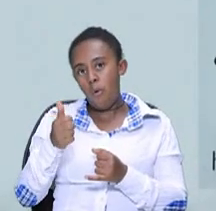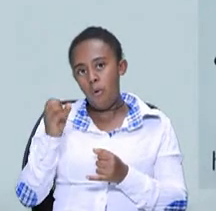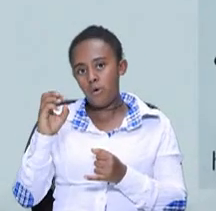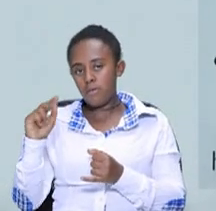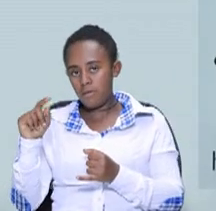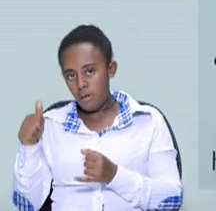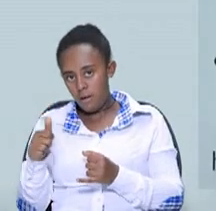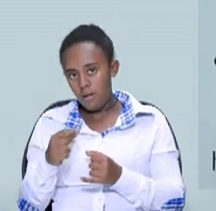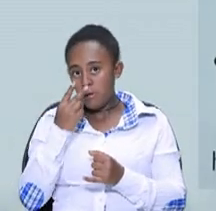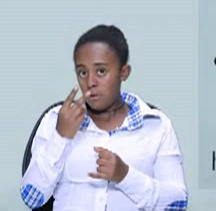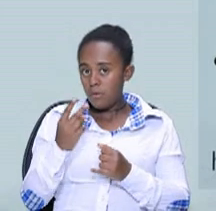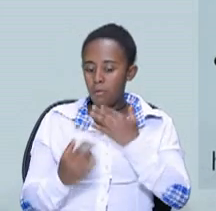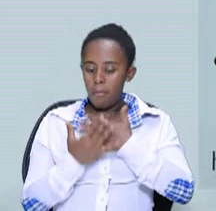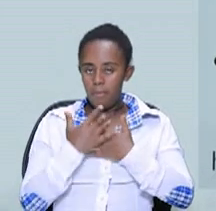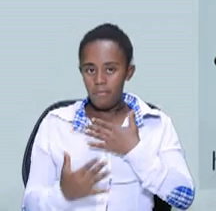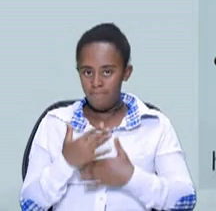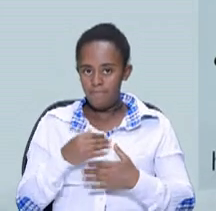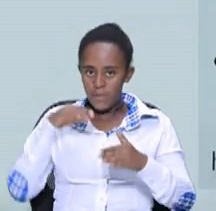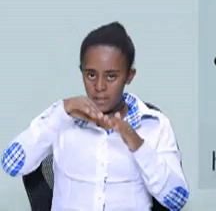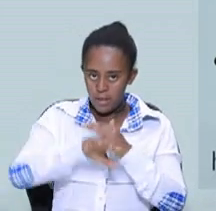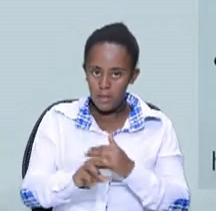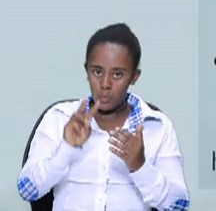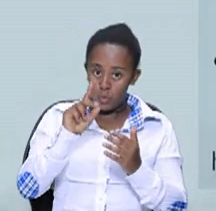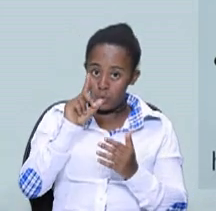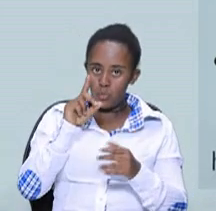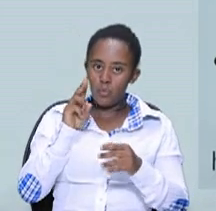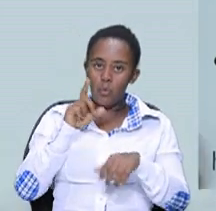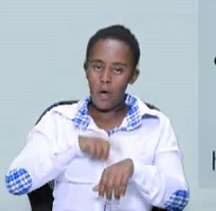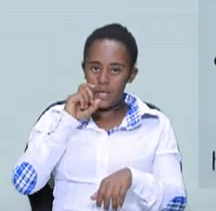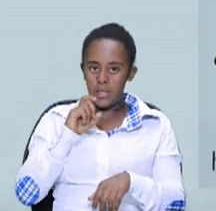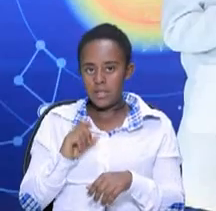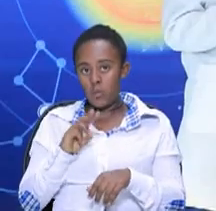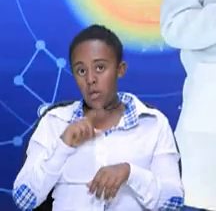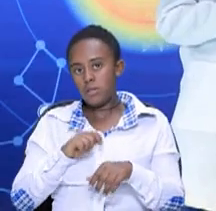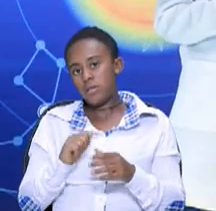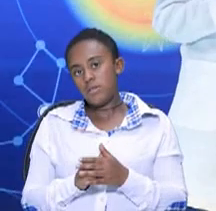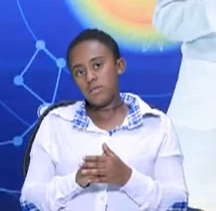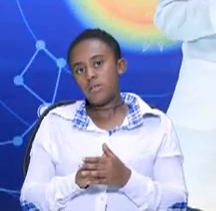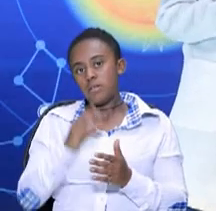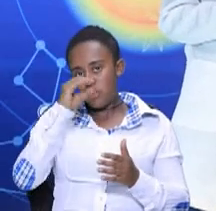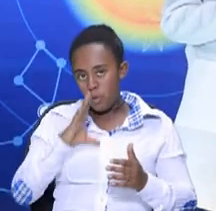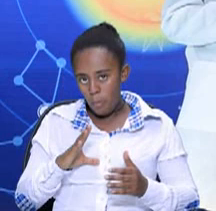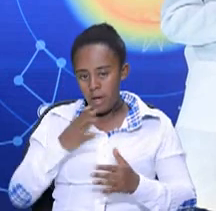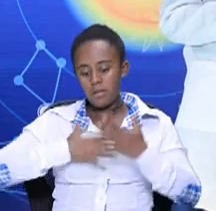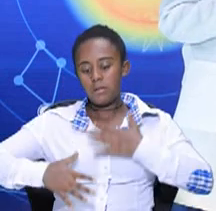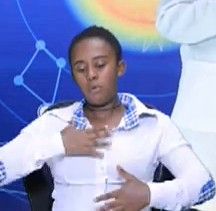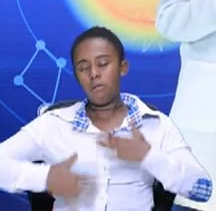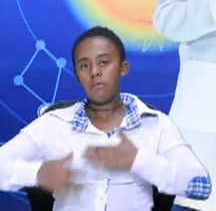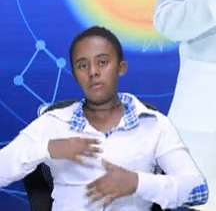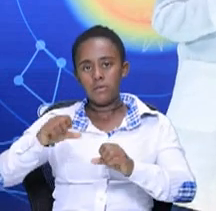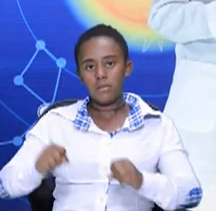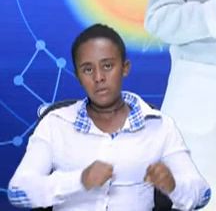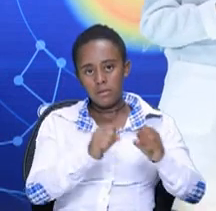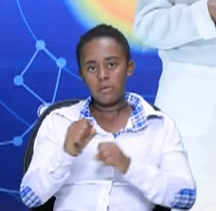here, the blood enters to the heart twice. That's why we have said that the human circulatory system